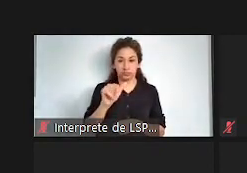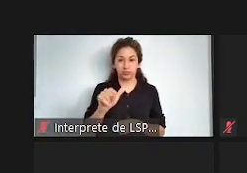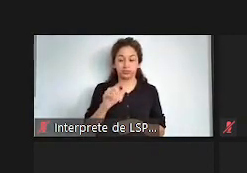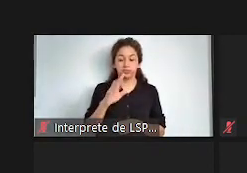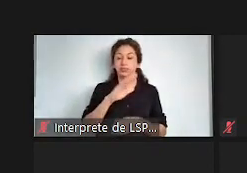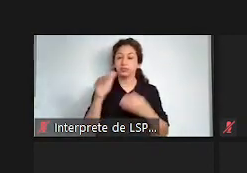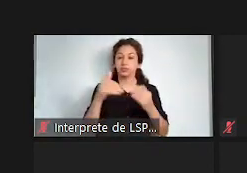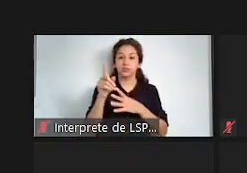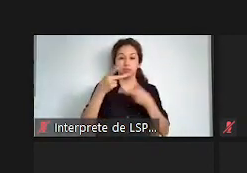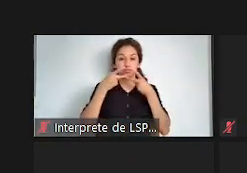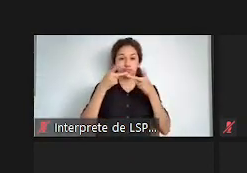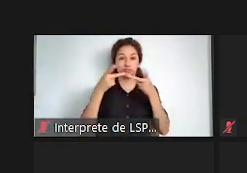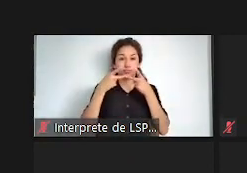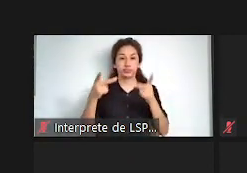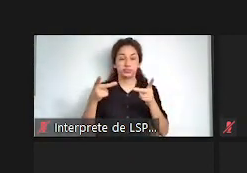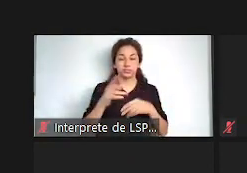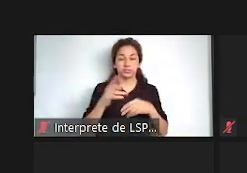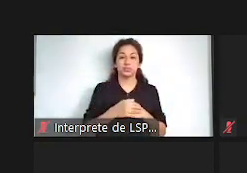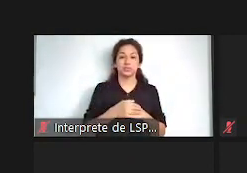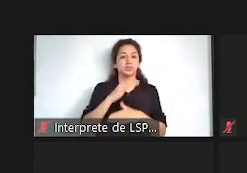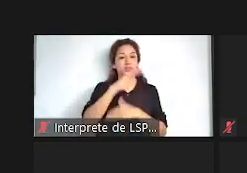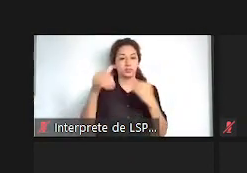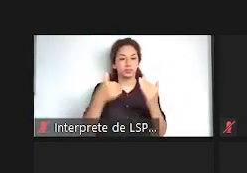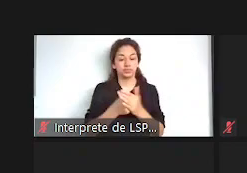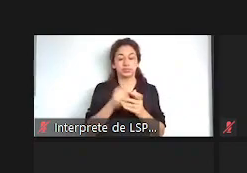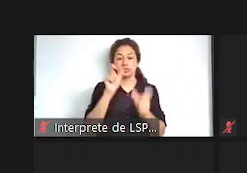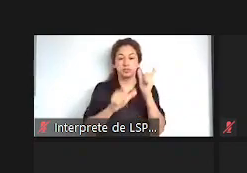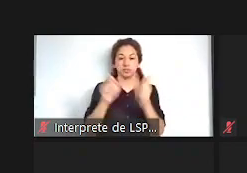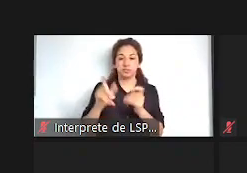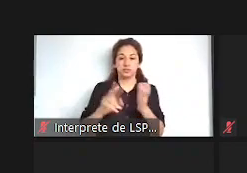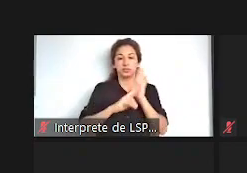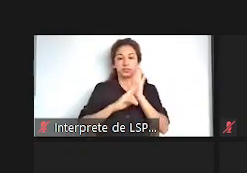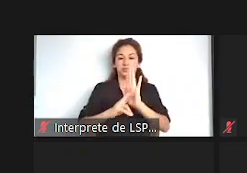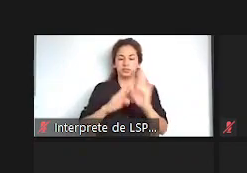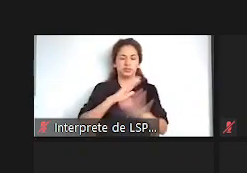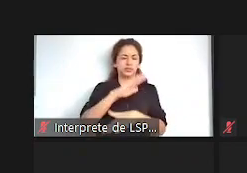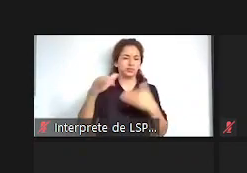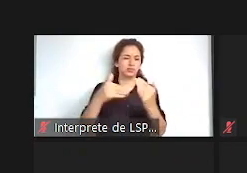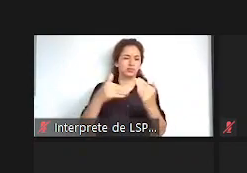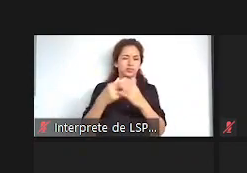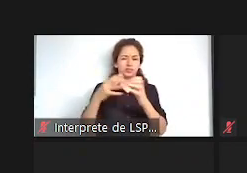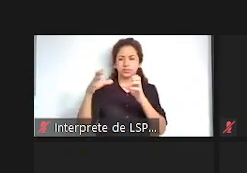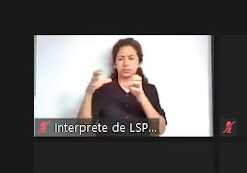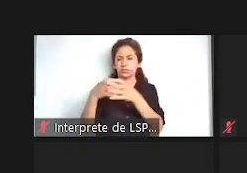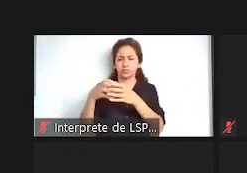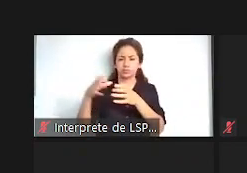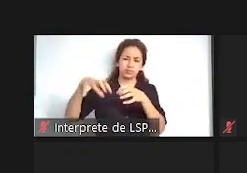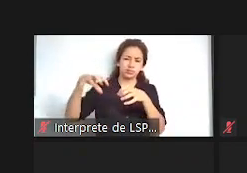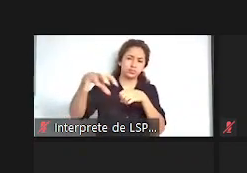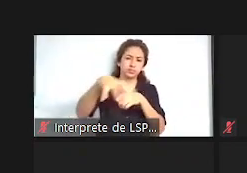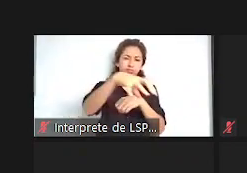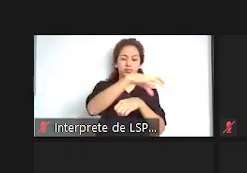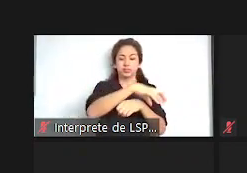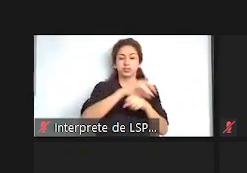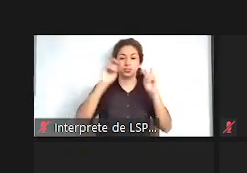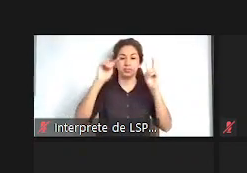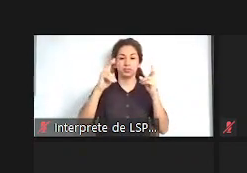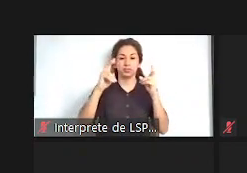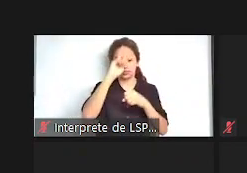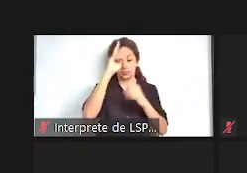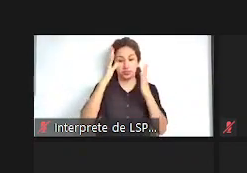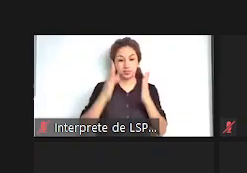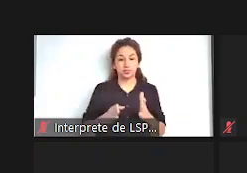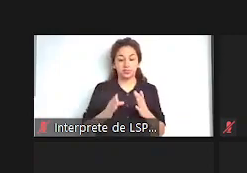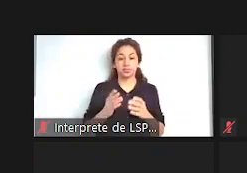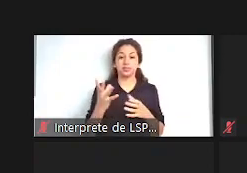sweden and switzerland that have given the message ladies and gentlemen a representative of all the